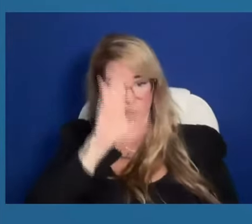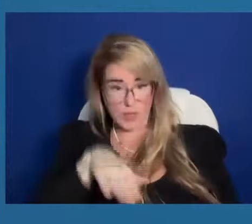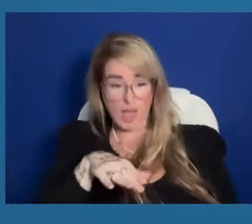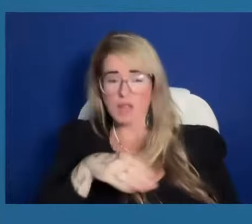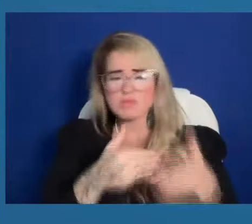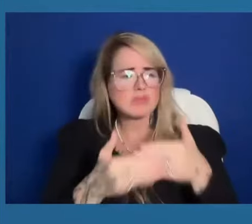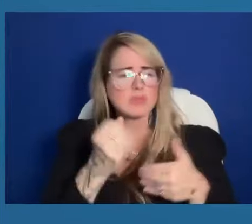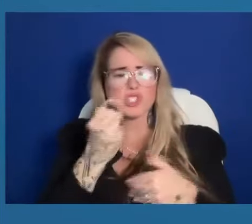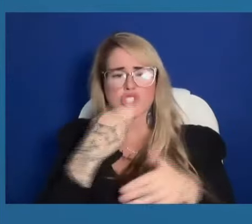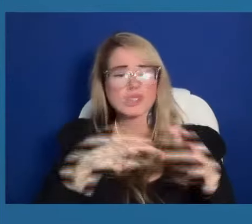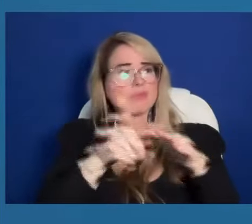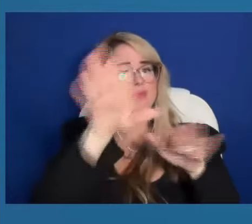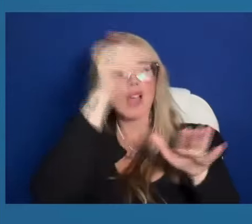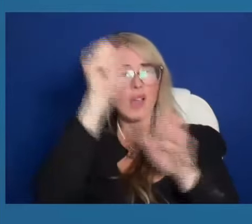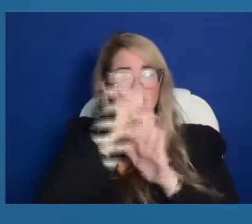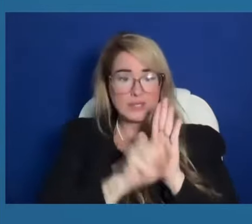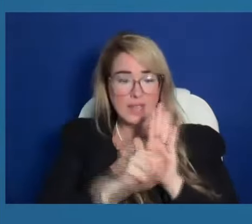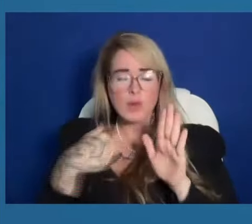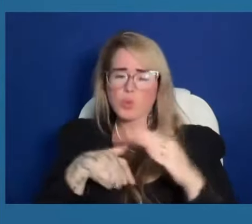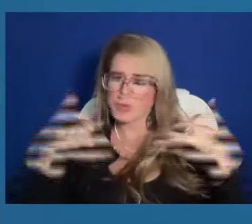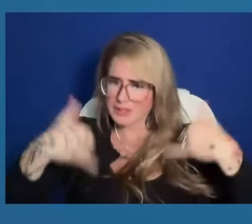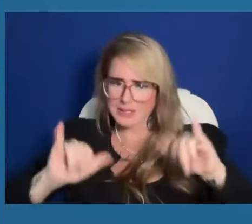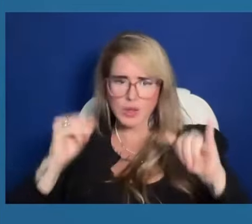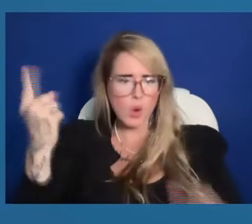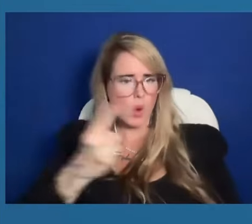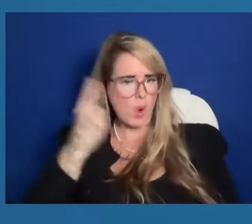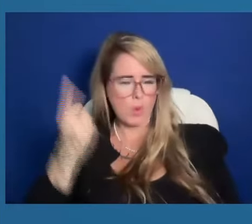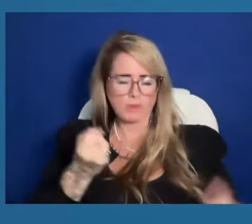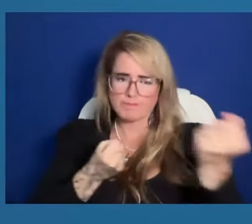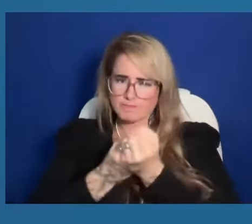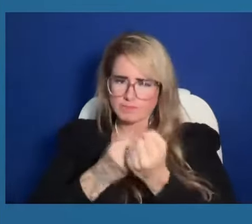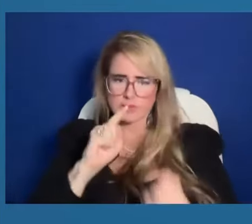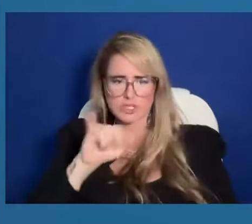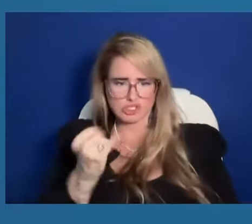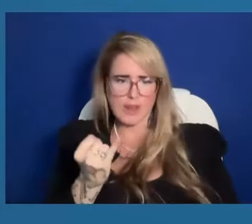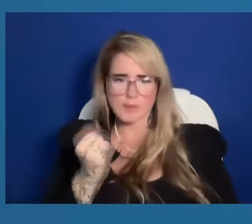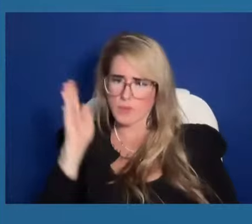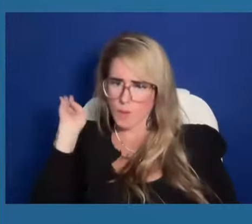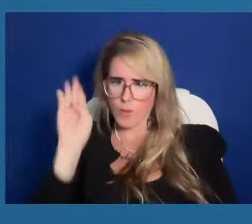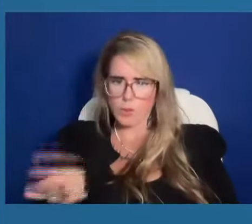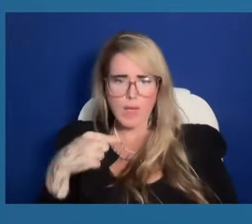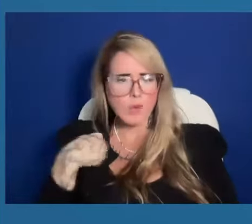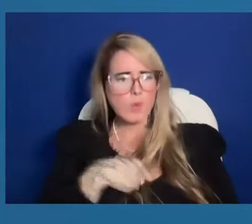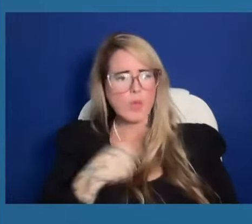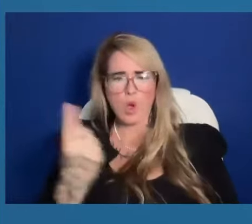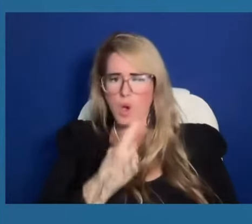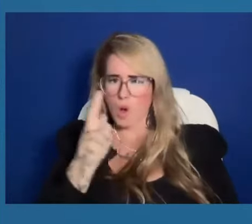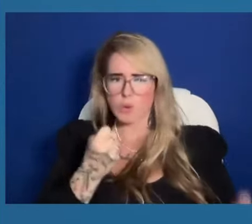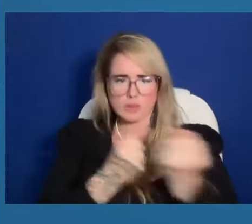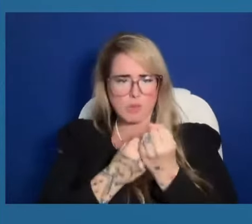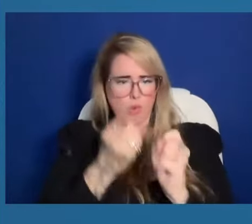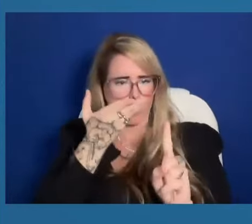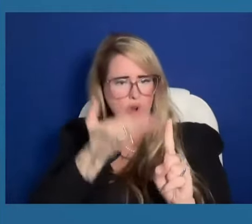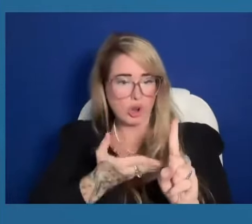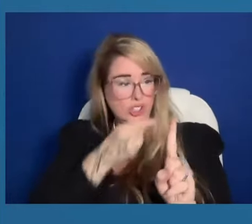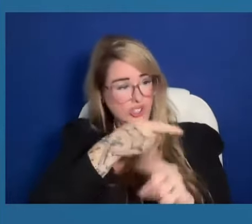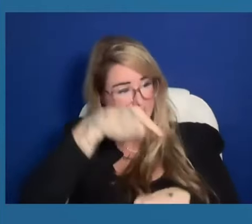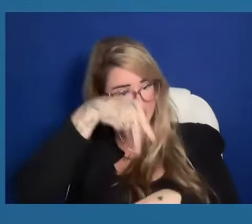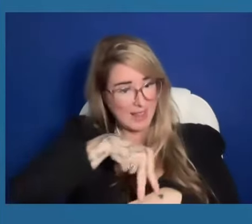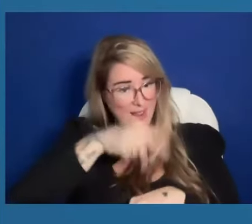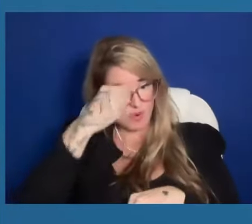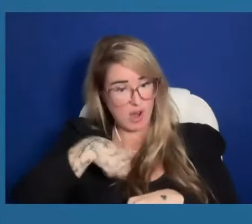she is, that we always have Tish James back. We always have her standing up for us, and that's